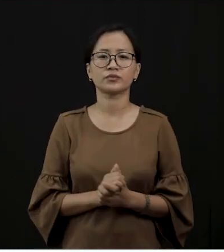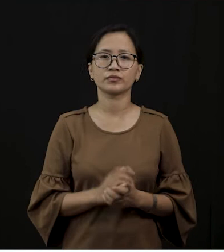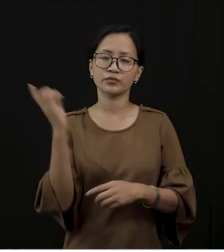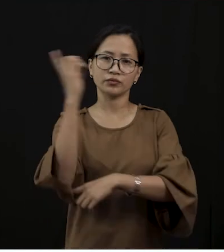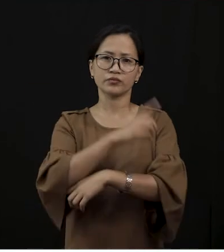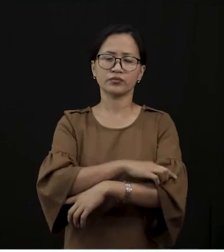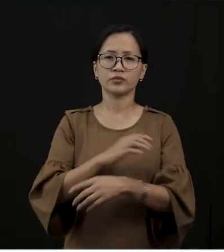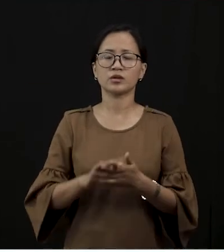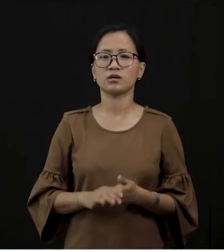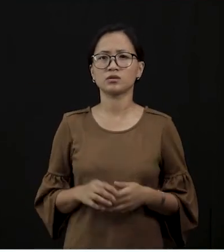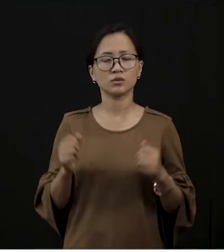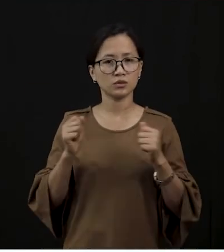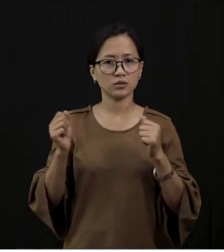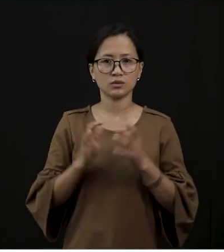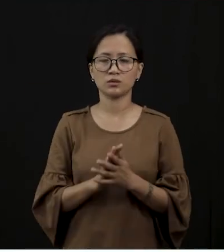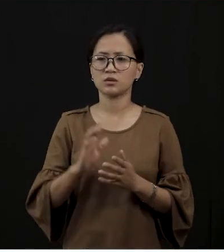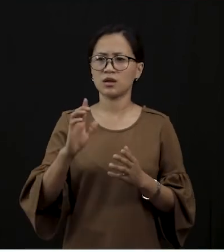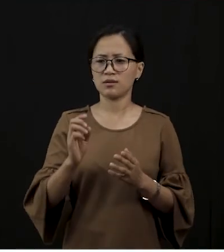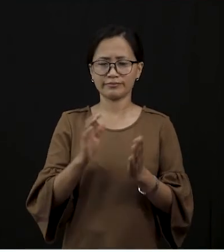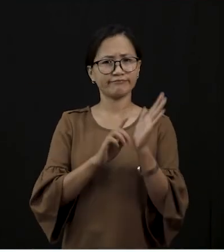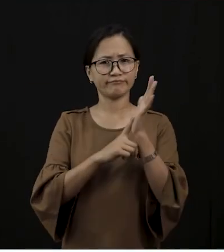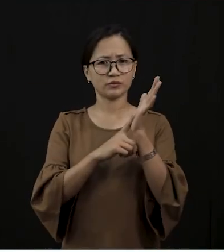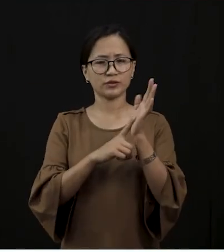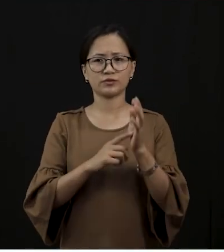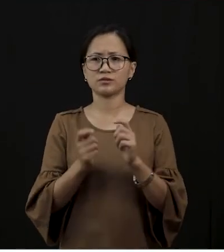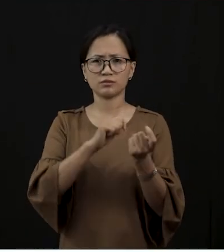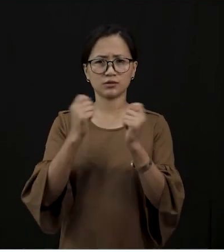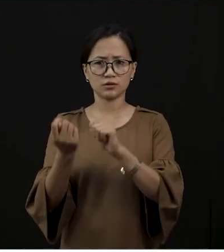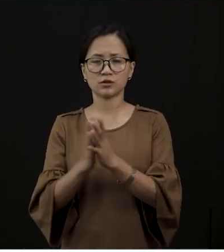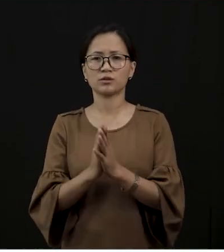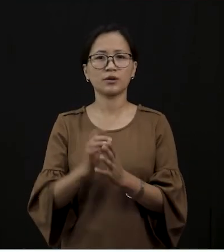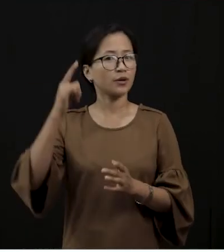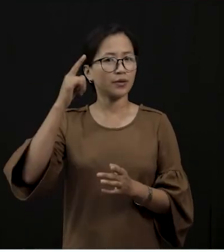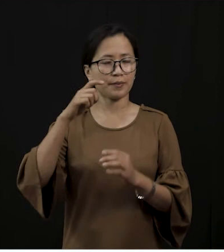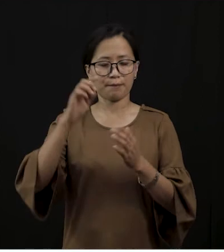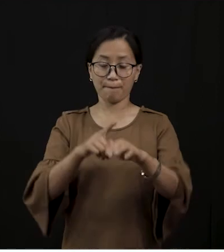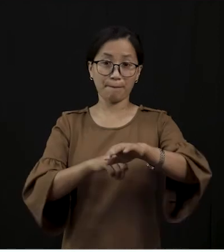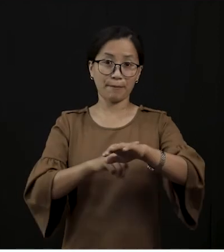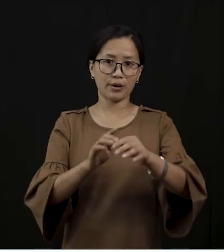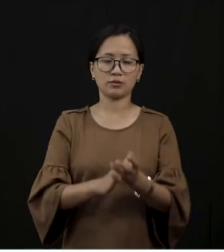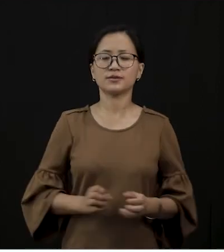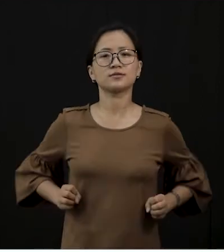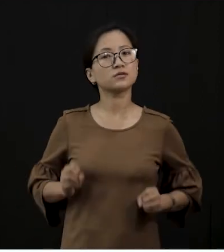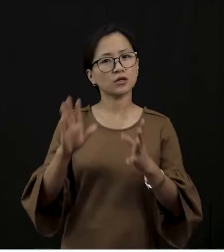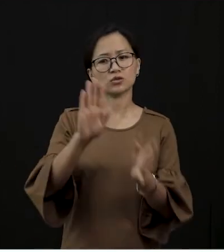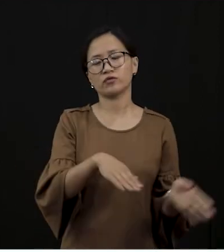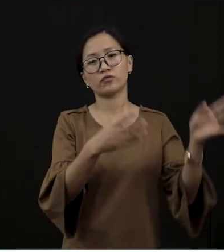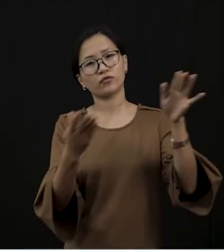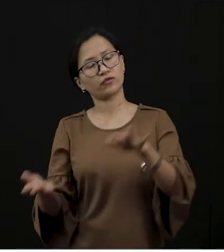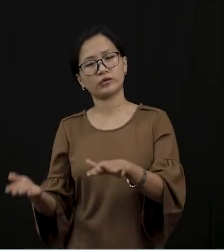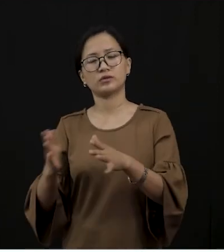The days are cooler, leaves turns brown and starts to fall. Okay, in this during this